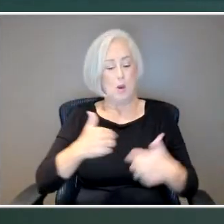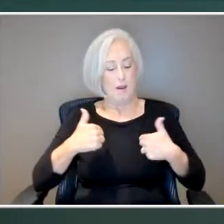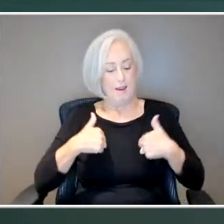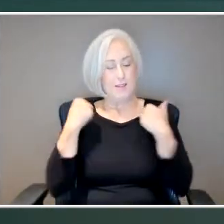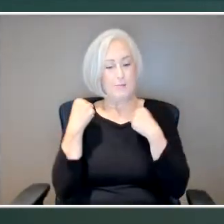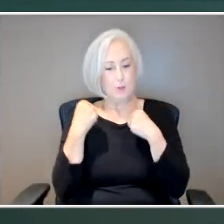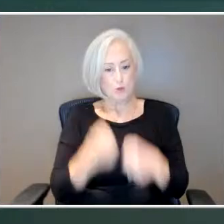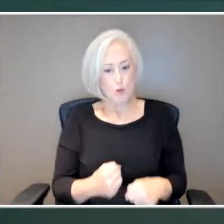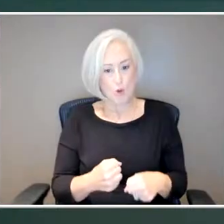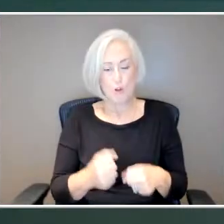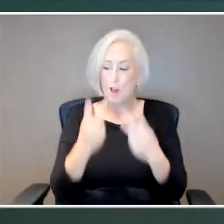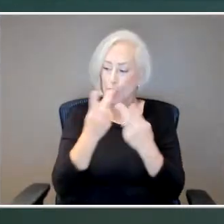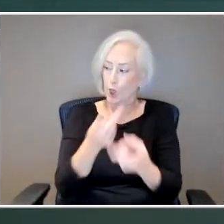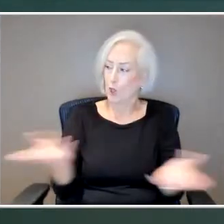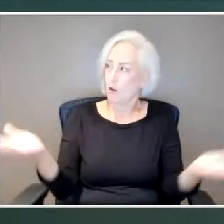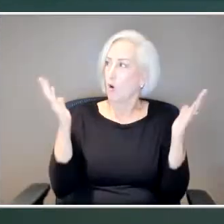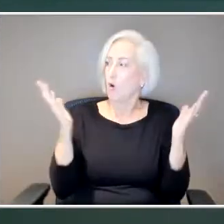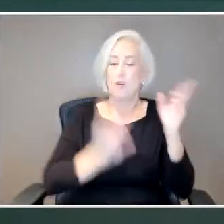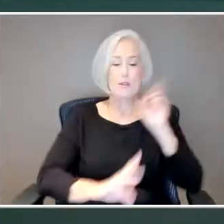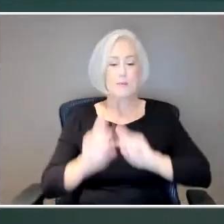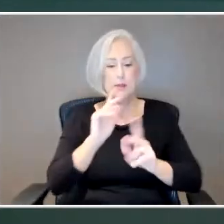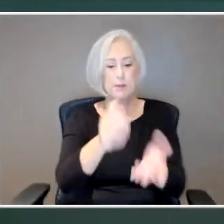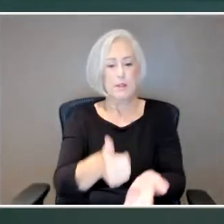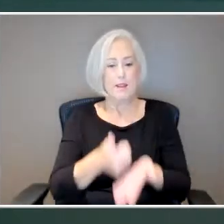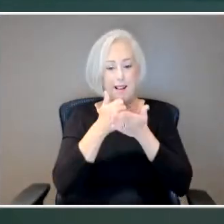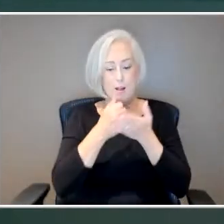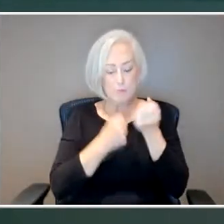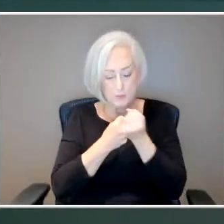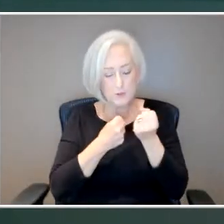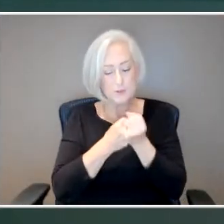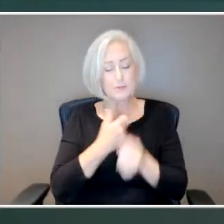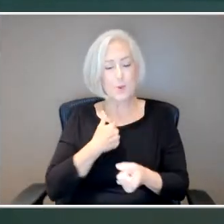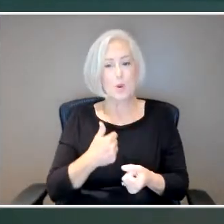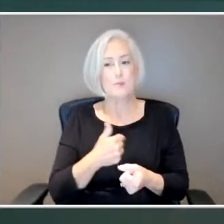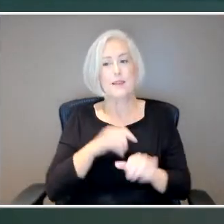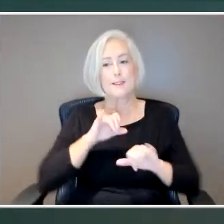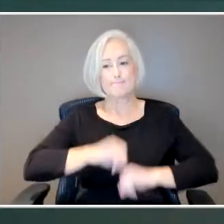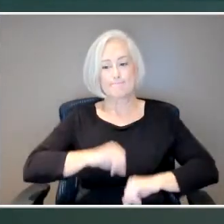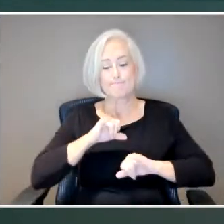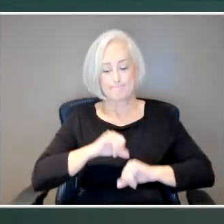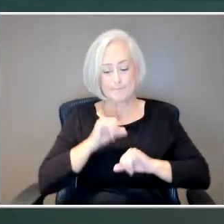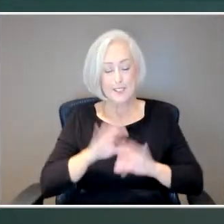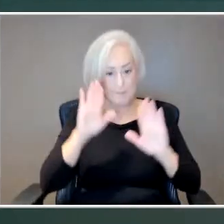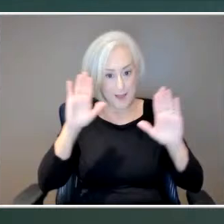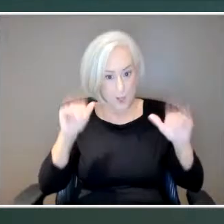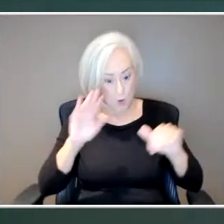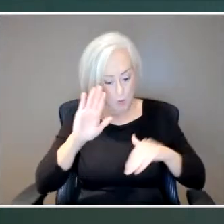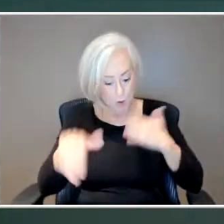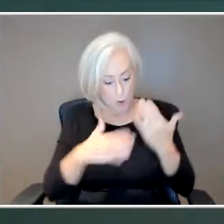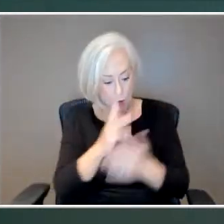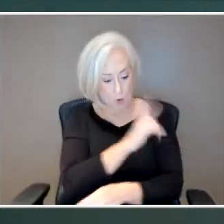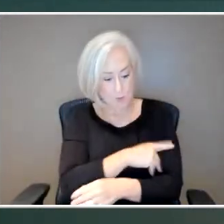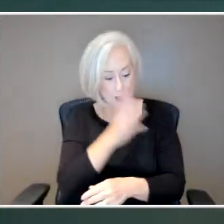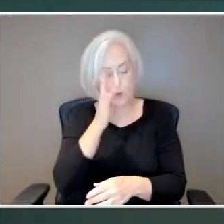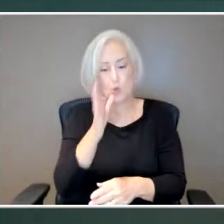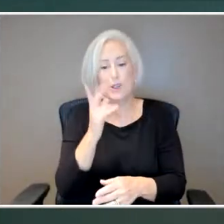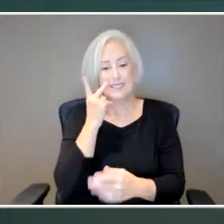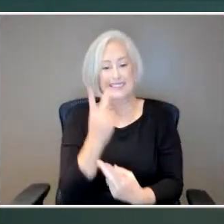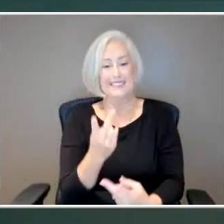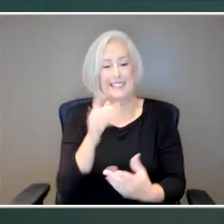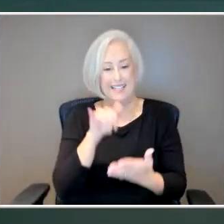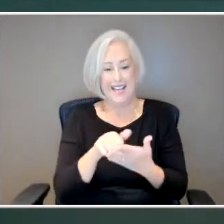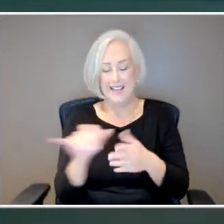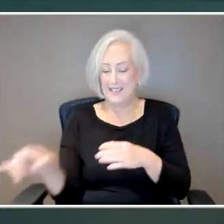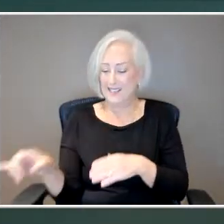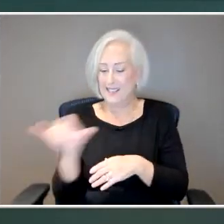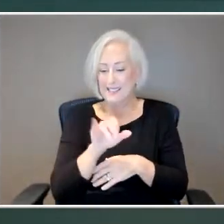lifted me up. And my hope always is that all patients can get there, eventually, to where Kerrie